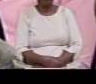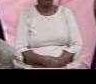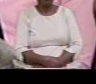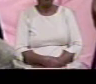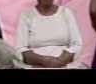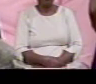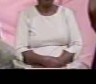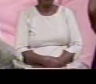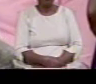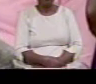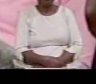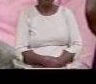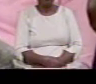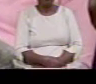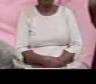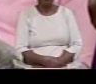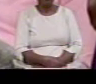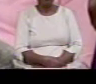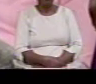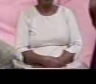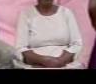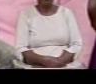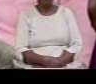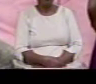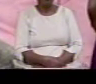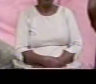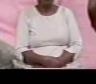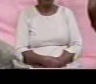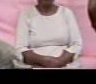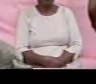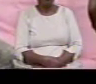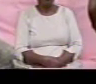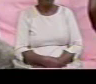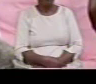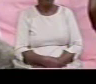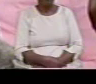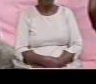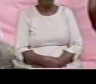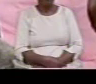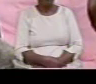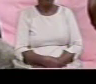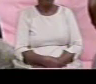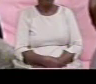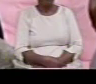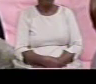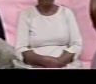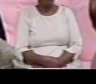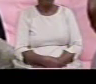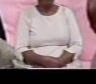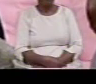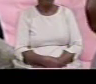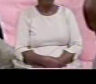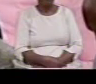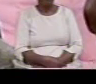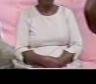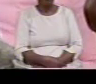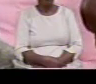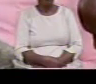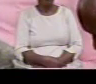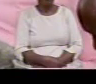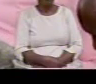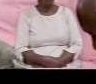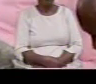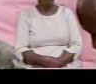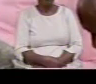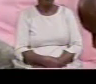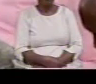up 7 days more. And the priest shall look on him again the seventh day, and behold, if the plague be somewhat dark, and the plague spread not in the skin, the priest shall pronounce him clean, but it